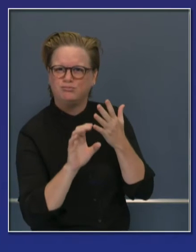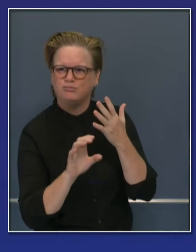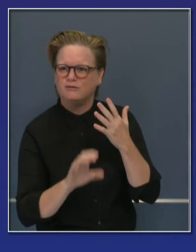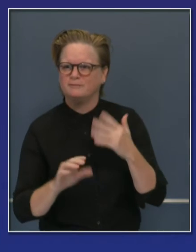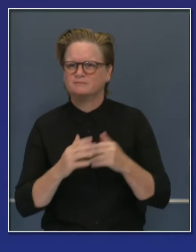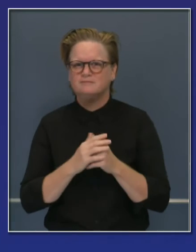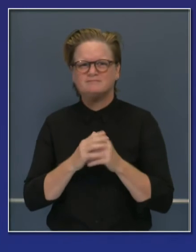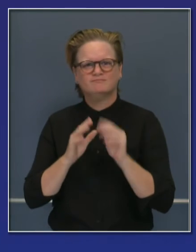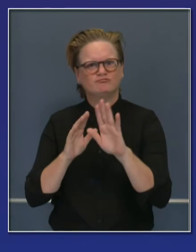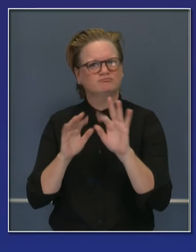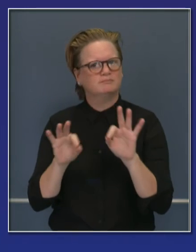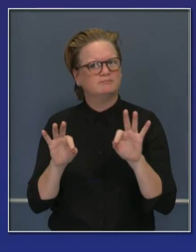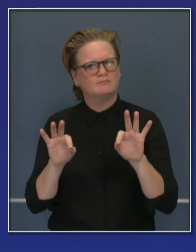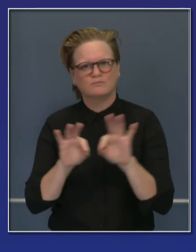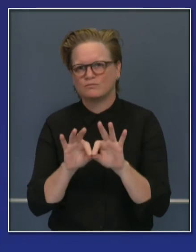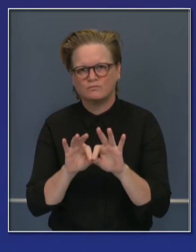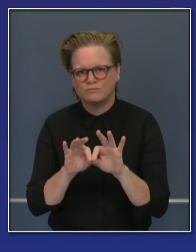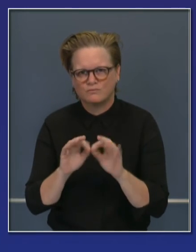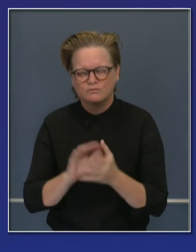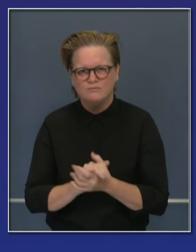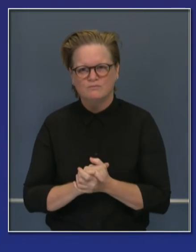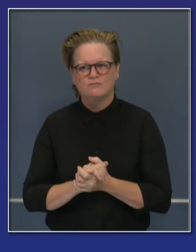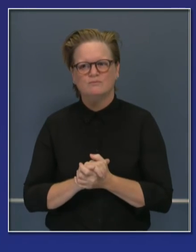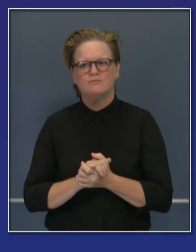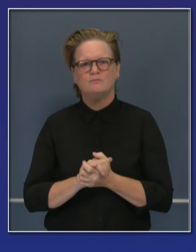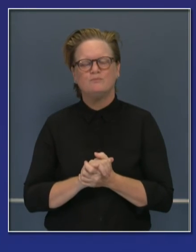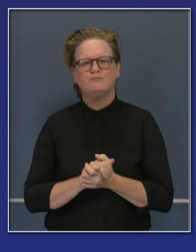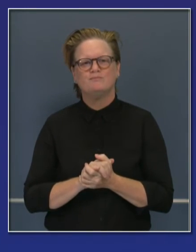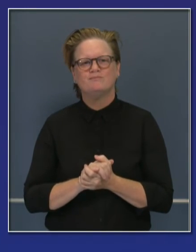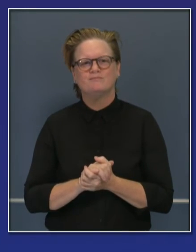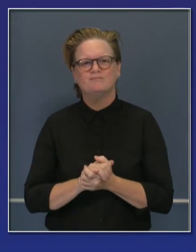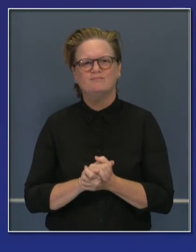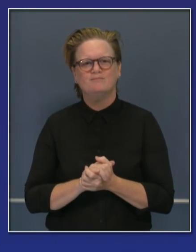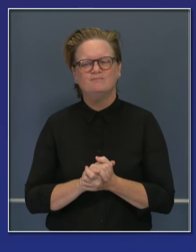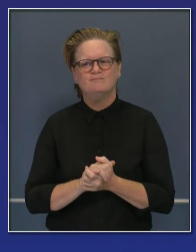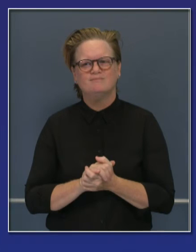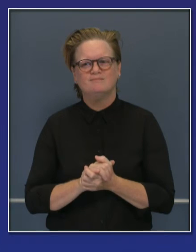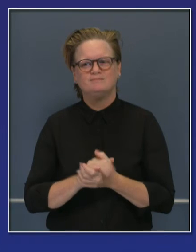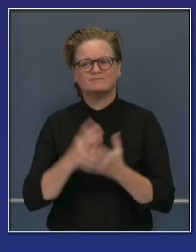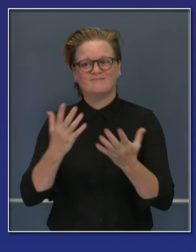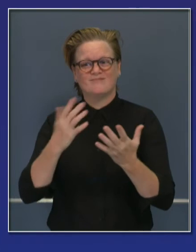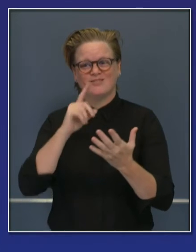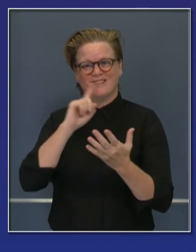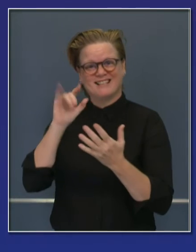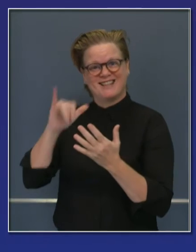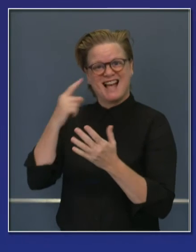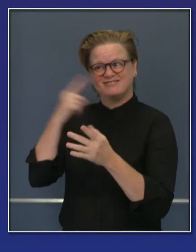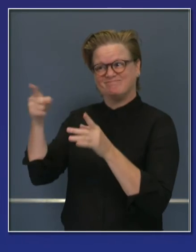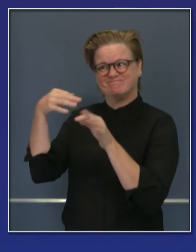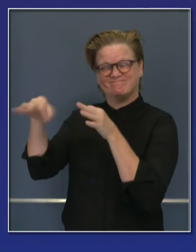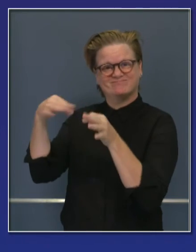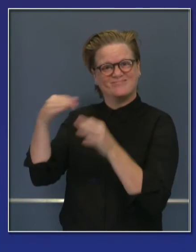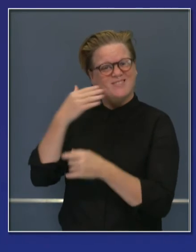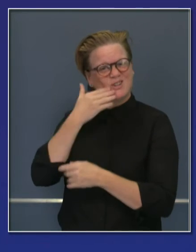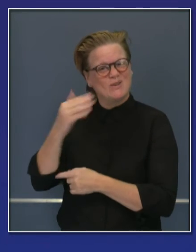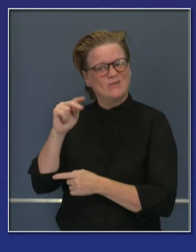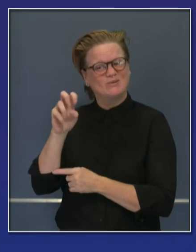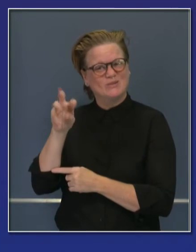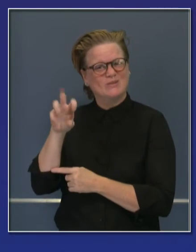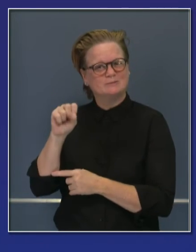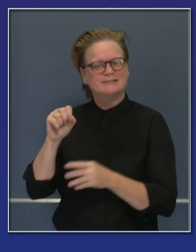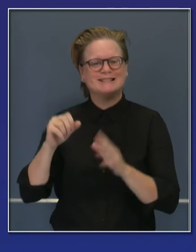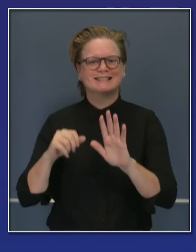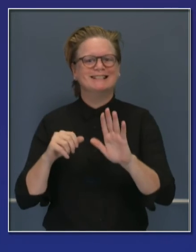But now, more than ever, with that hopeful news, it's important that we keep our guard up and we